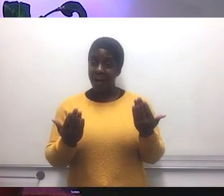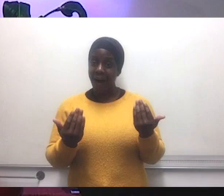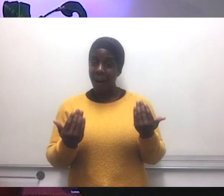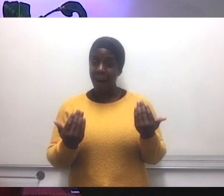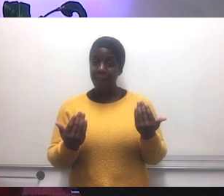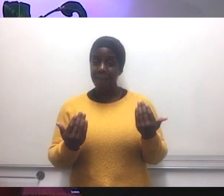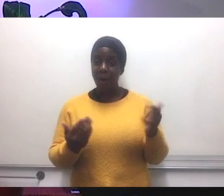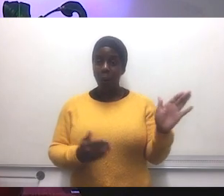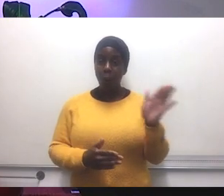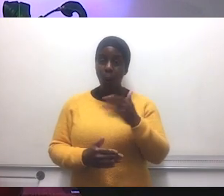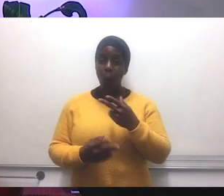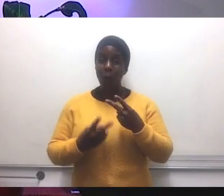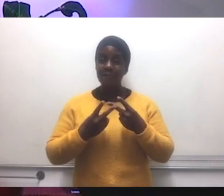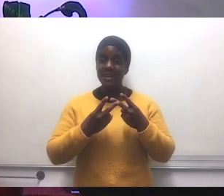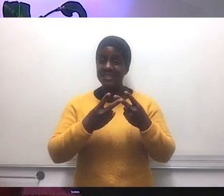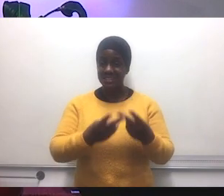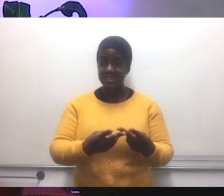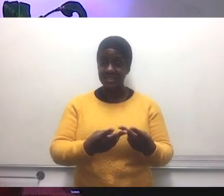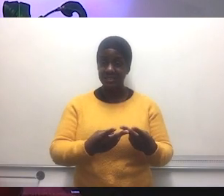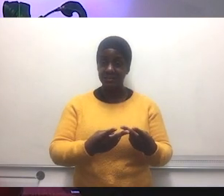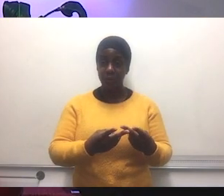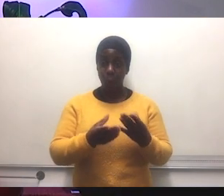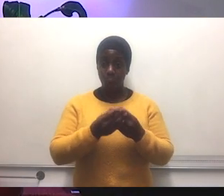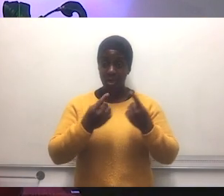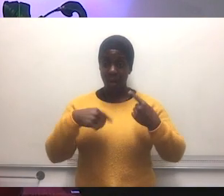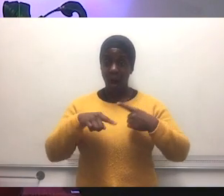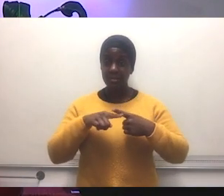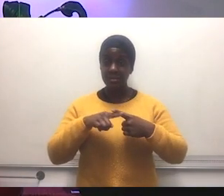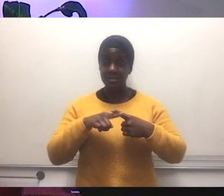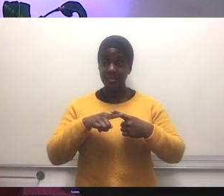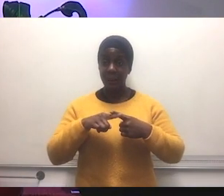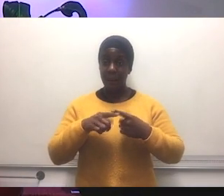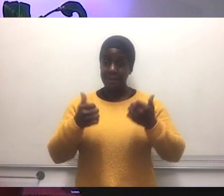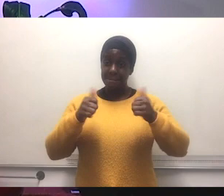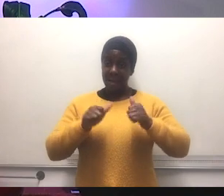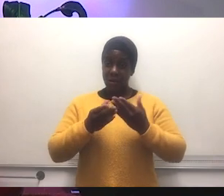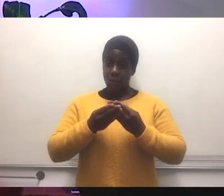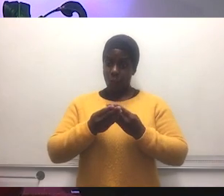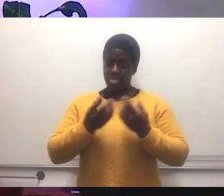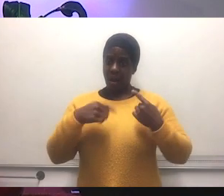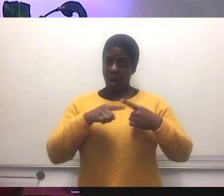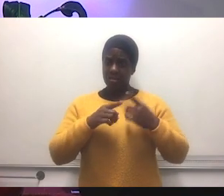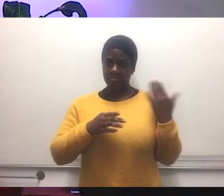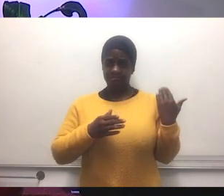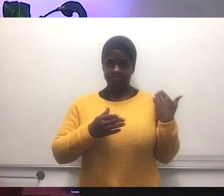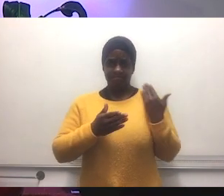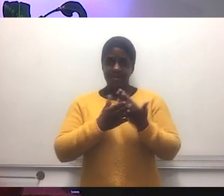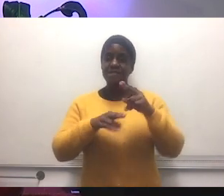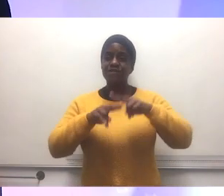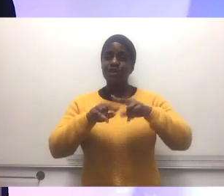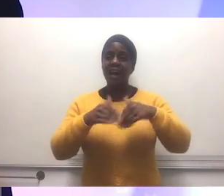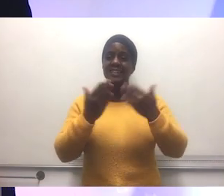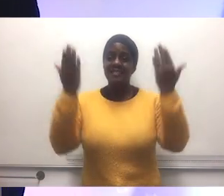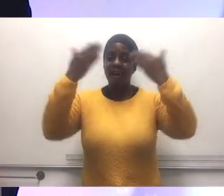I want to join in welcoming all our visiting friends who are with us. Those of you who've been with us since Friday night, we want to welcome